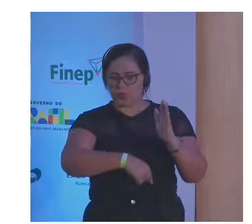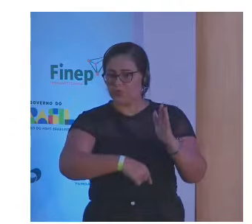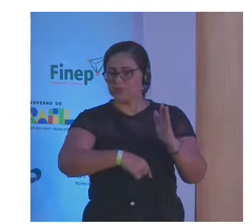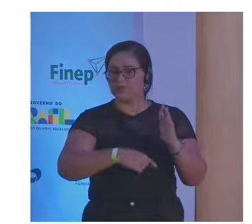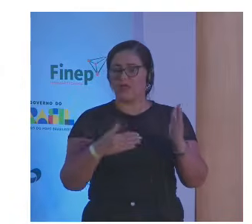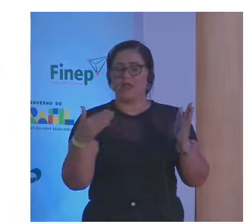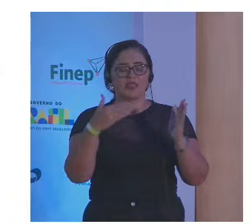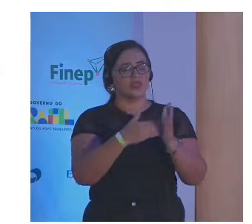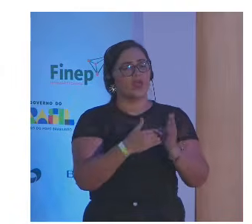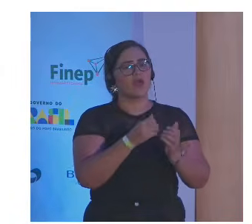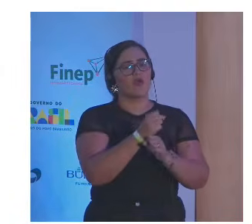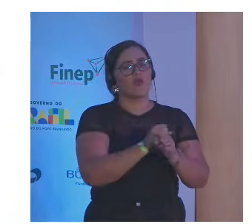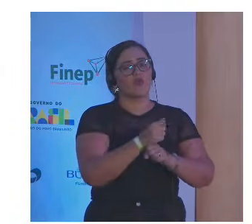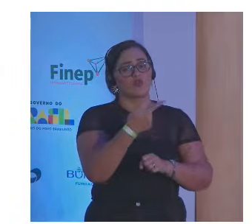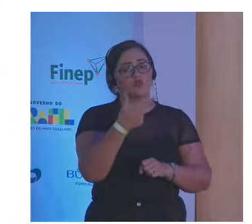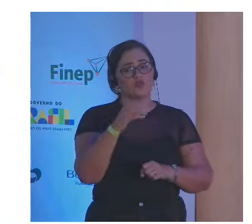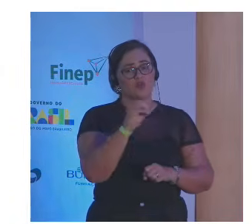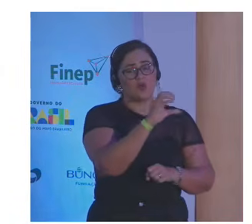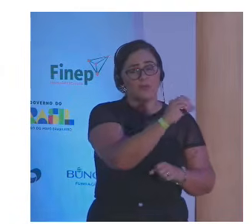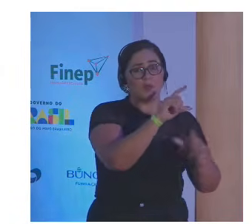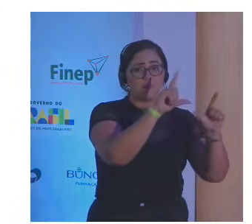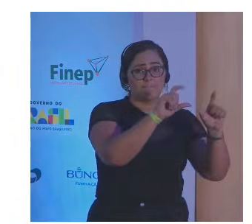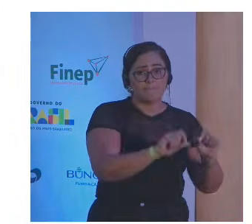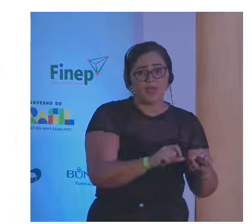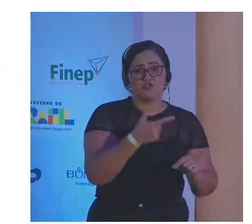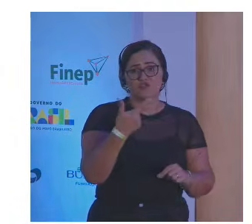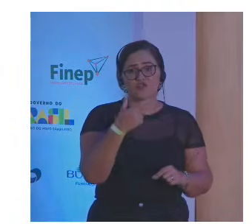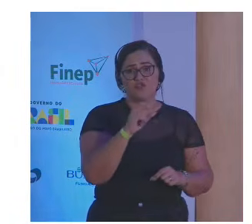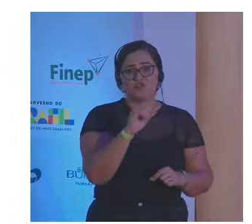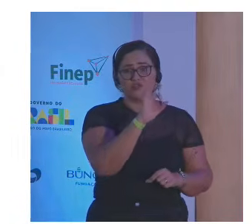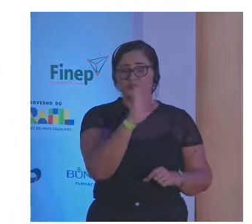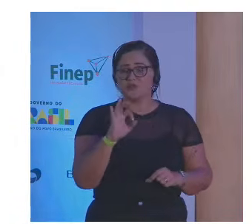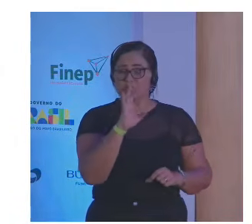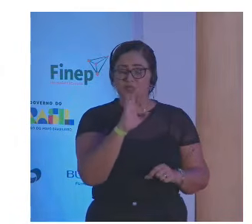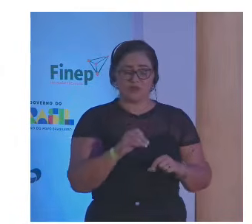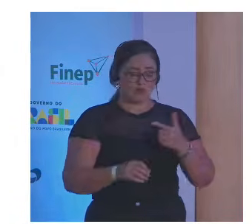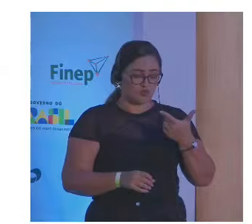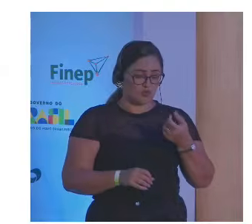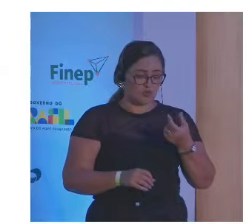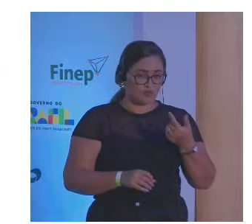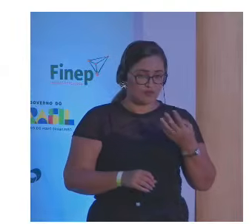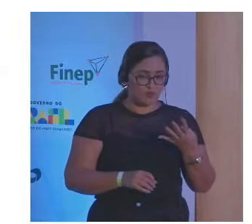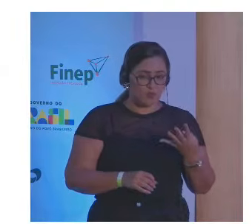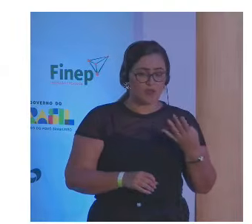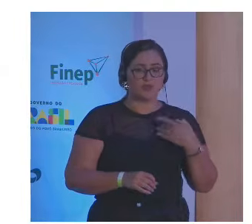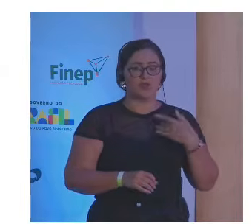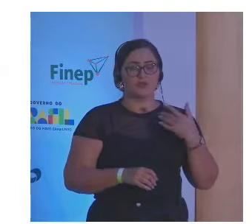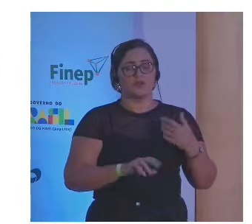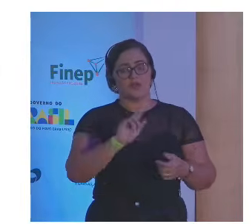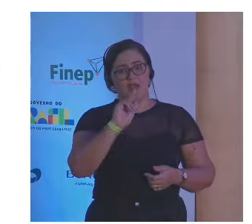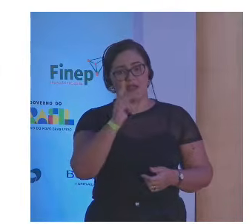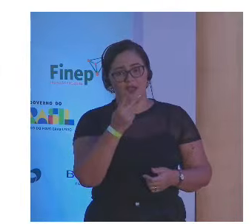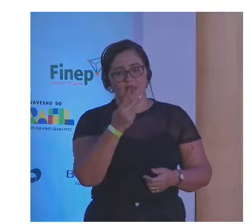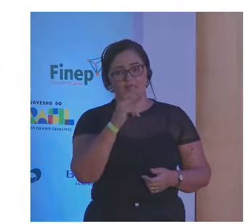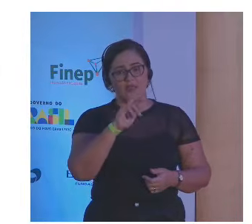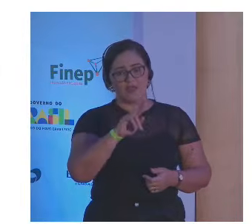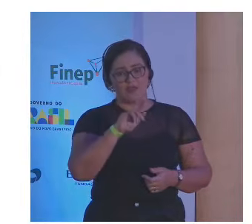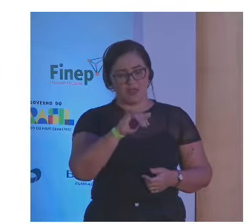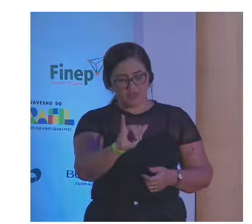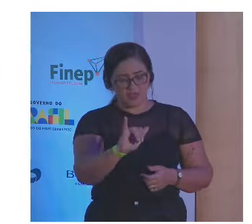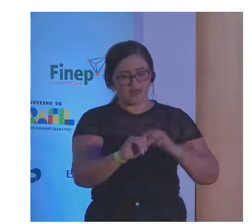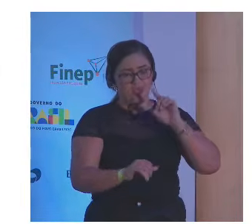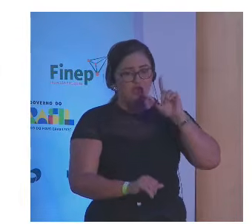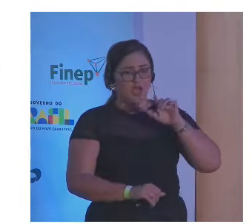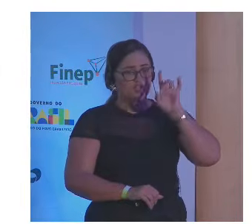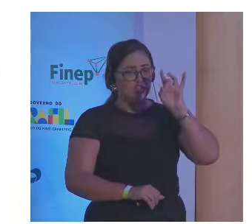than 20%, and in 2024, according to HRI, it is only